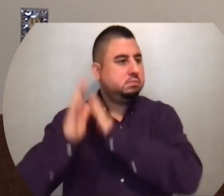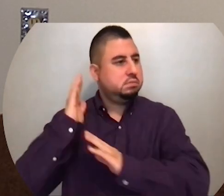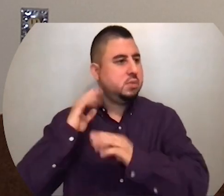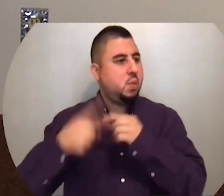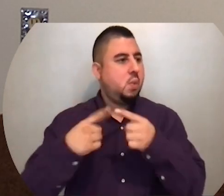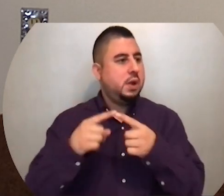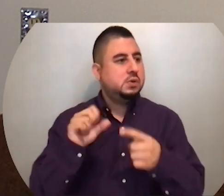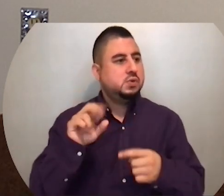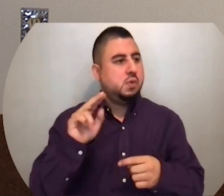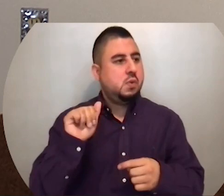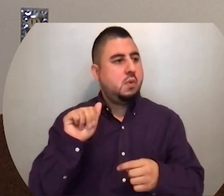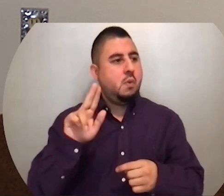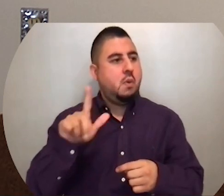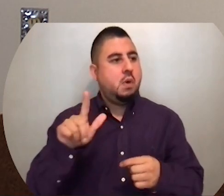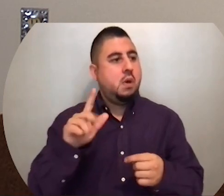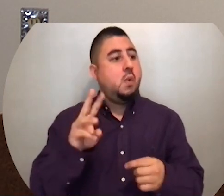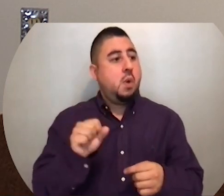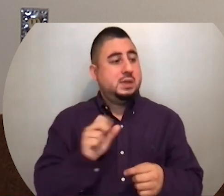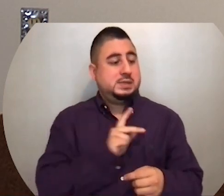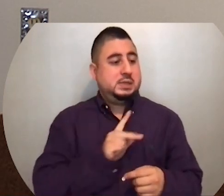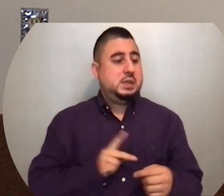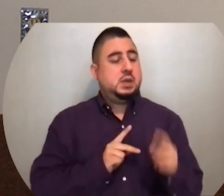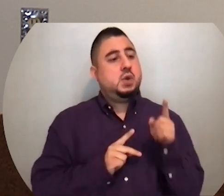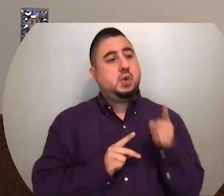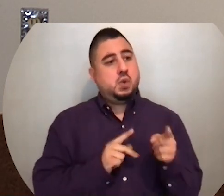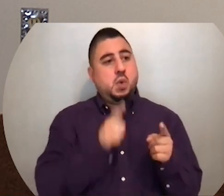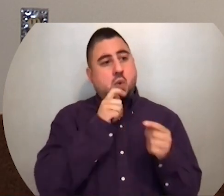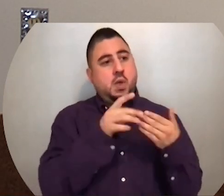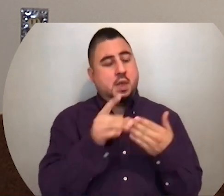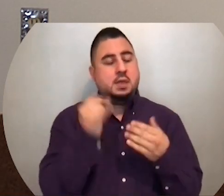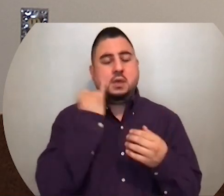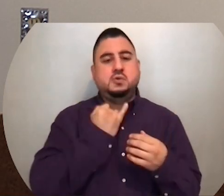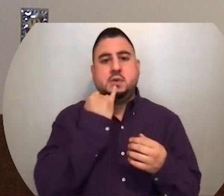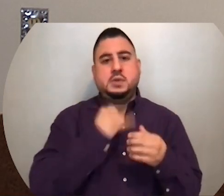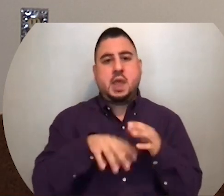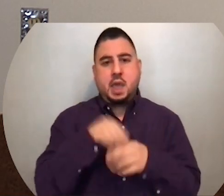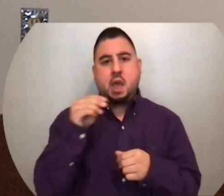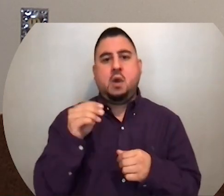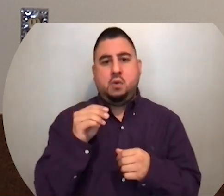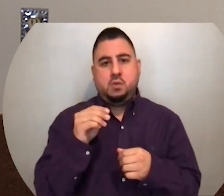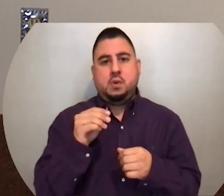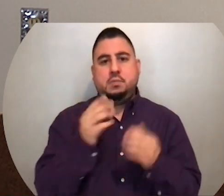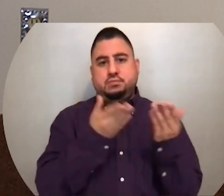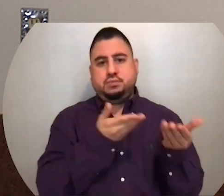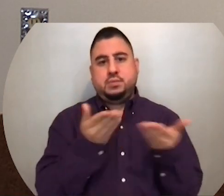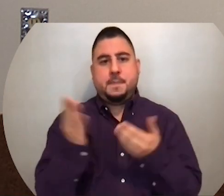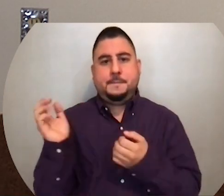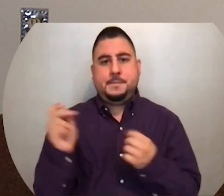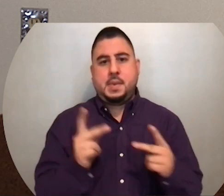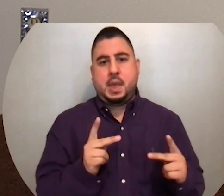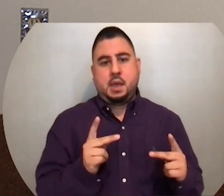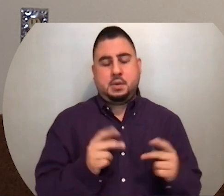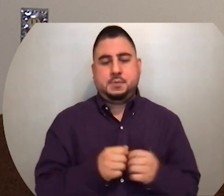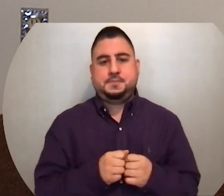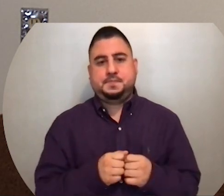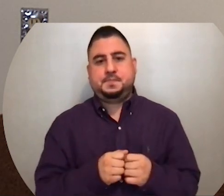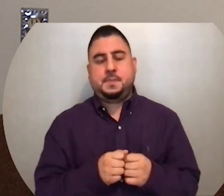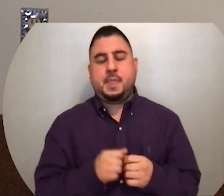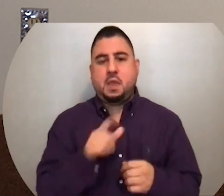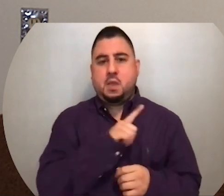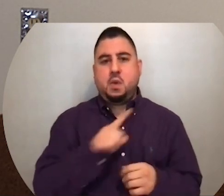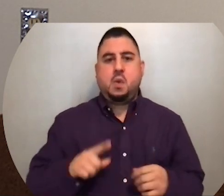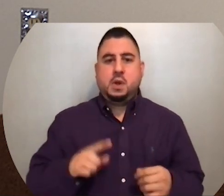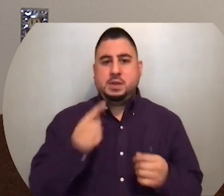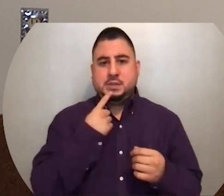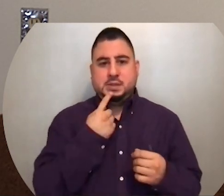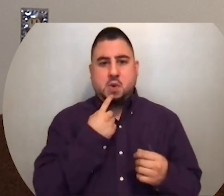when Saul was our king, it was you who led the Israelites out and brought them back. And the Lord